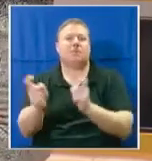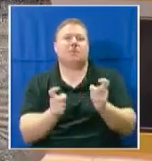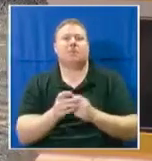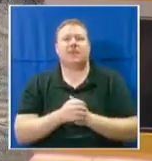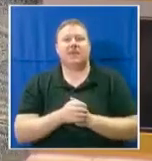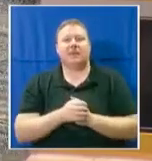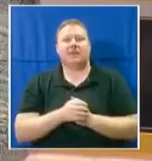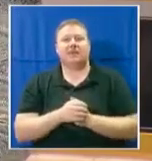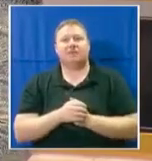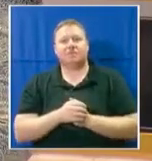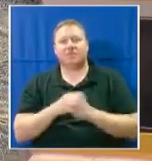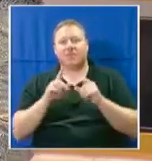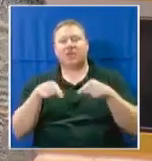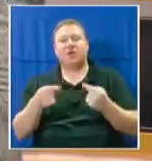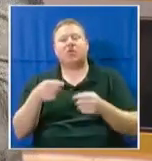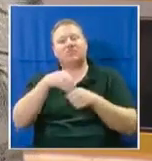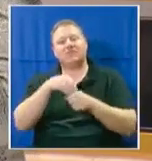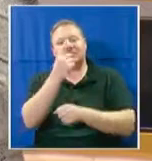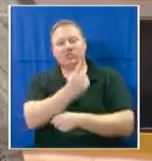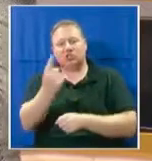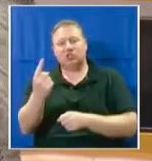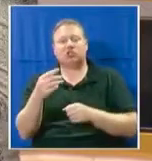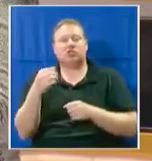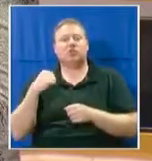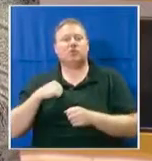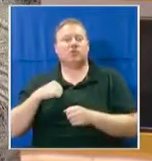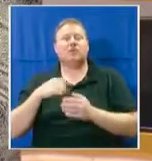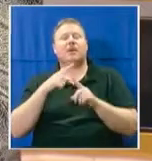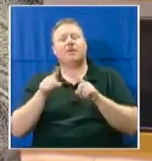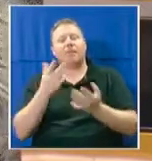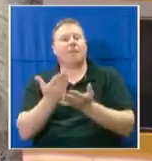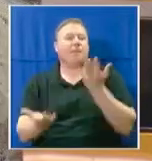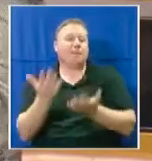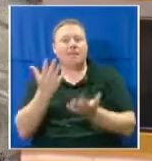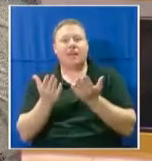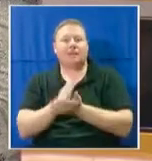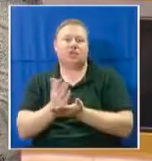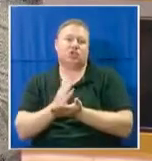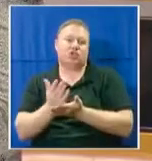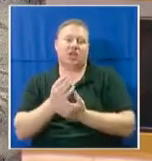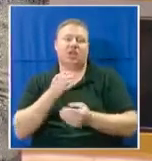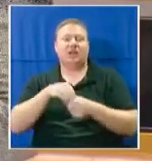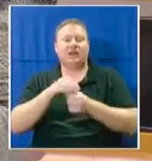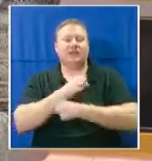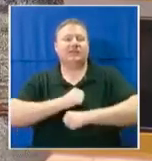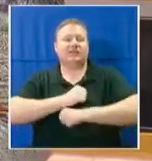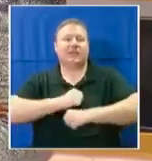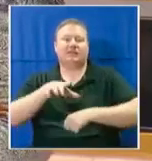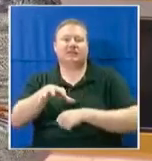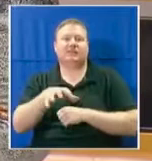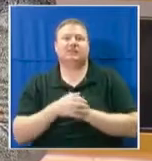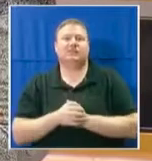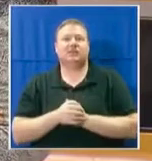they can't be in every municipality, but they can be shared in that space. So